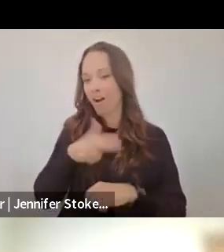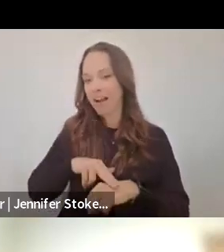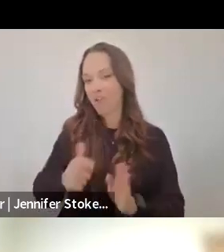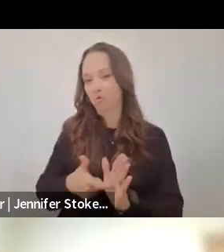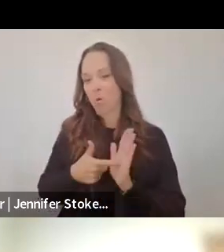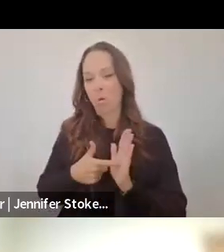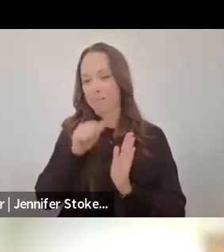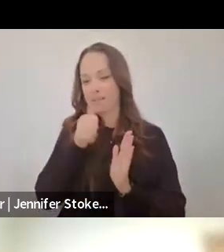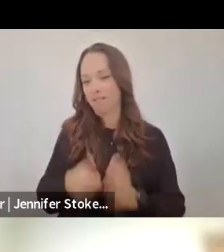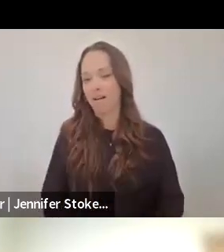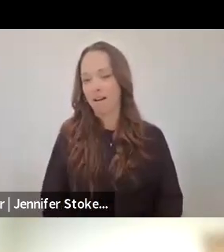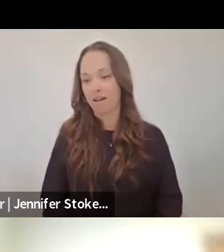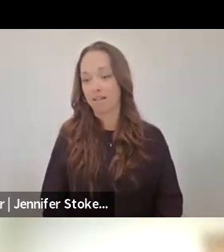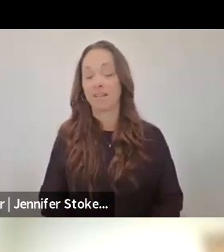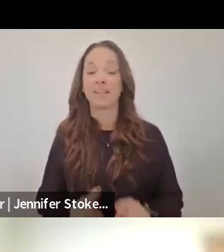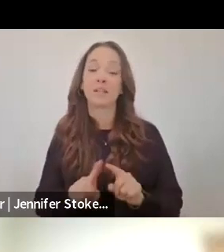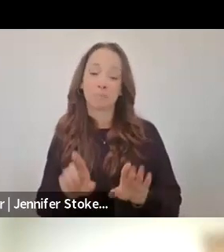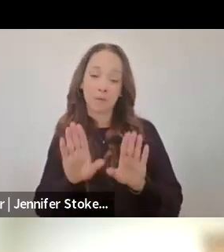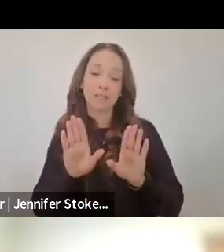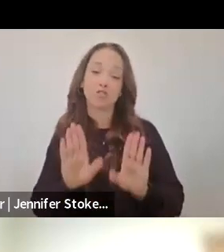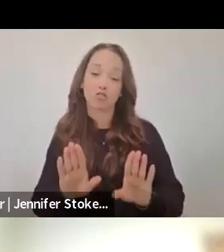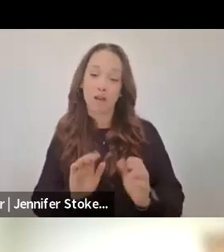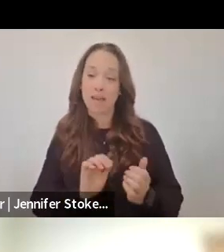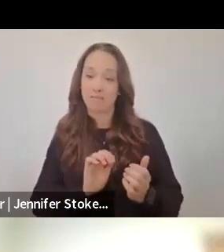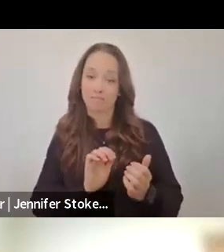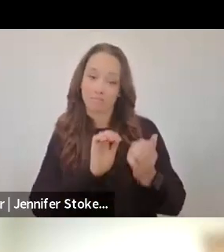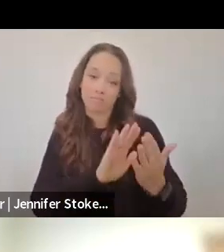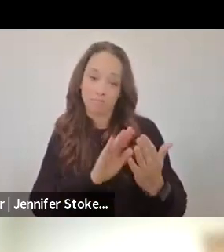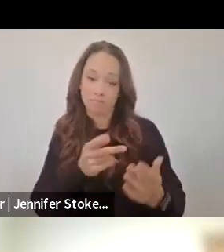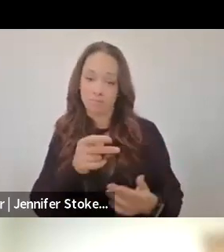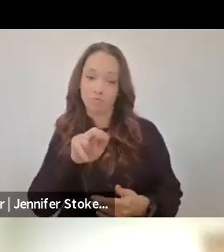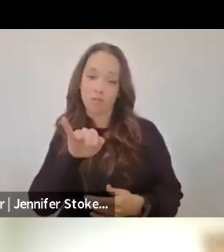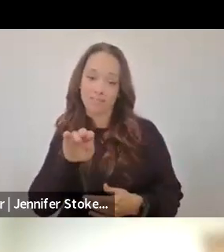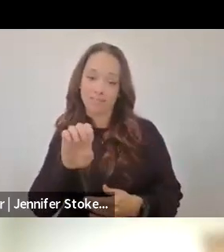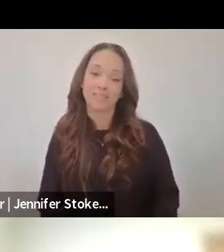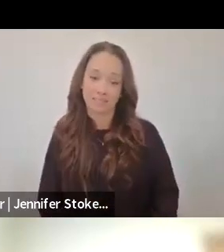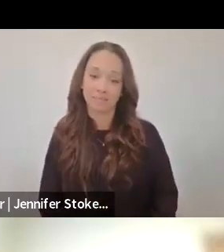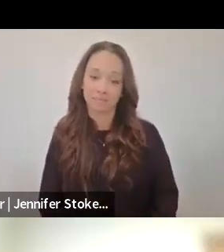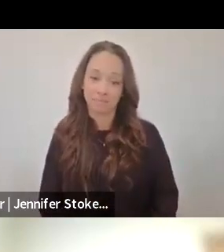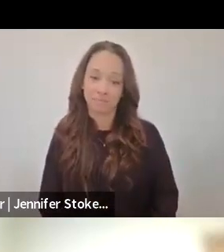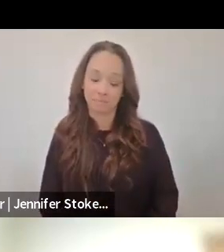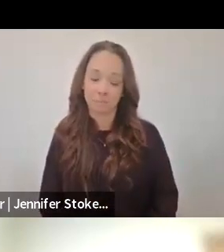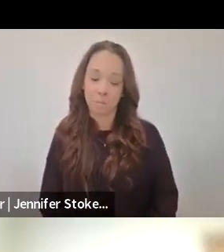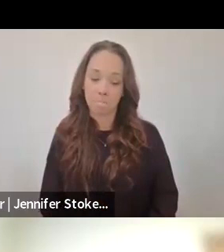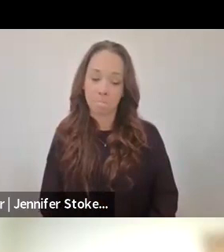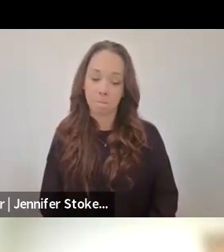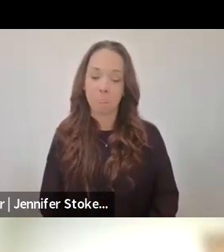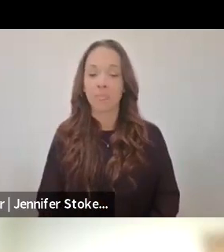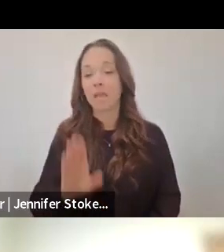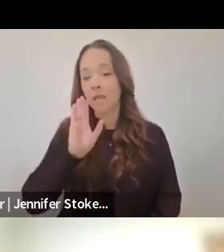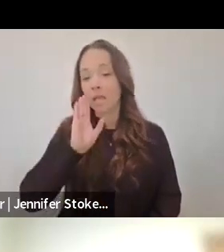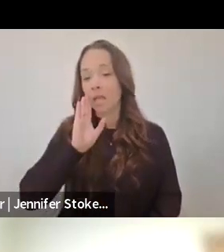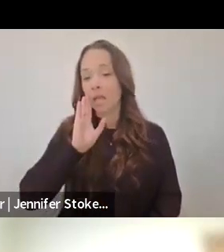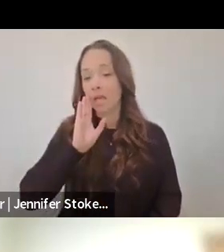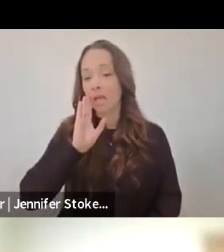level, but it's a really great practice to have. But what it does is it pulls together all of the